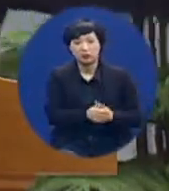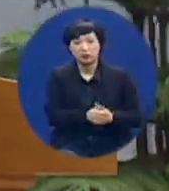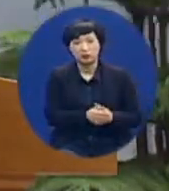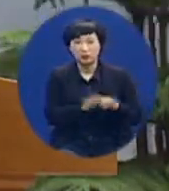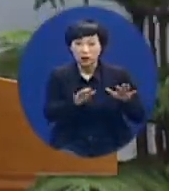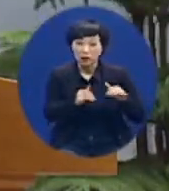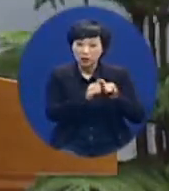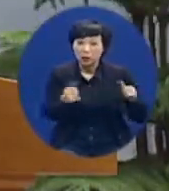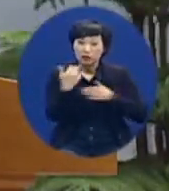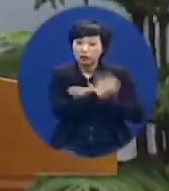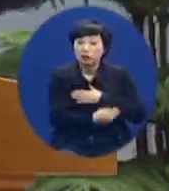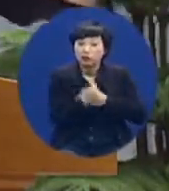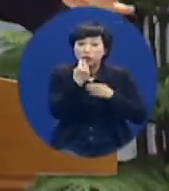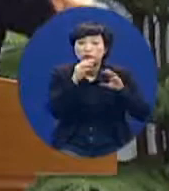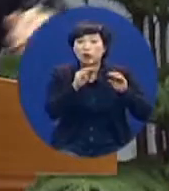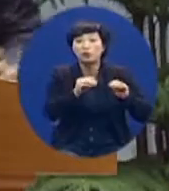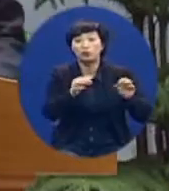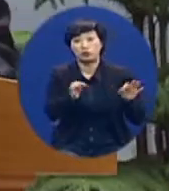death.